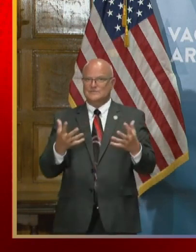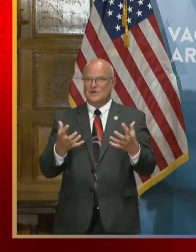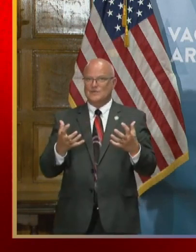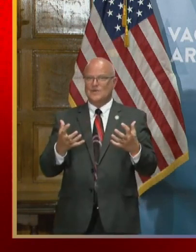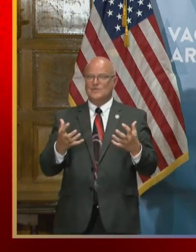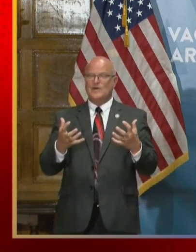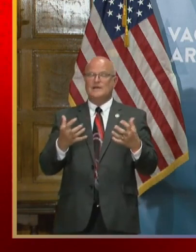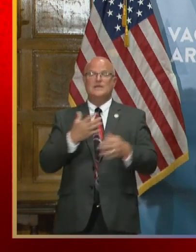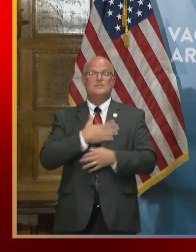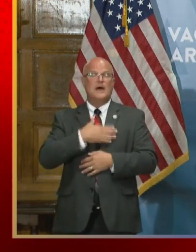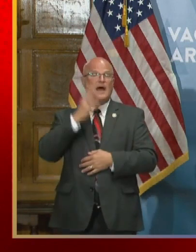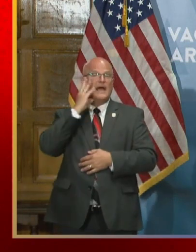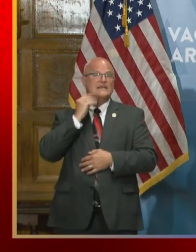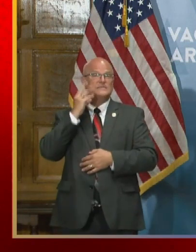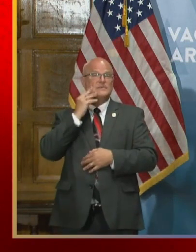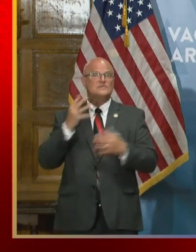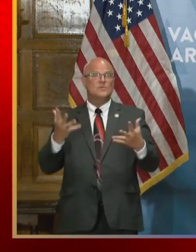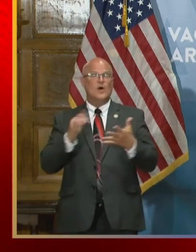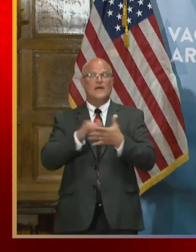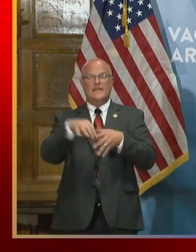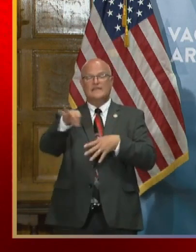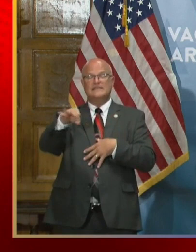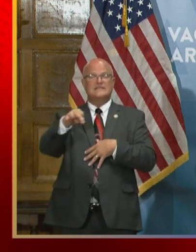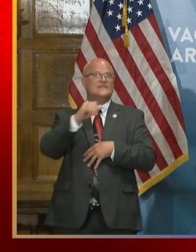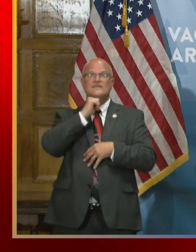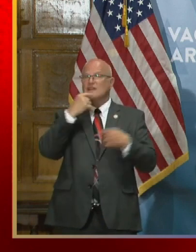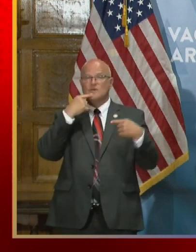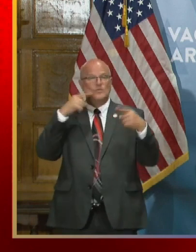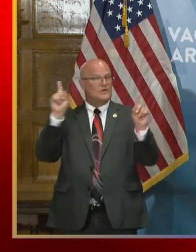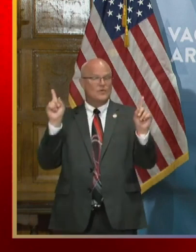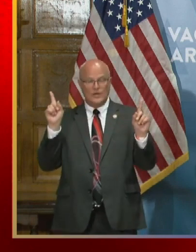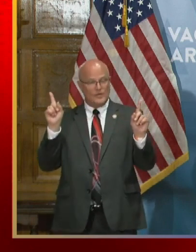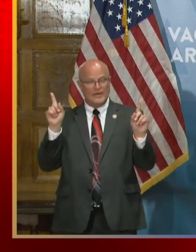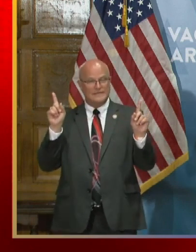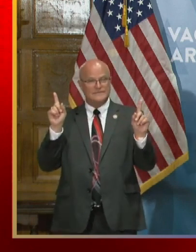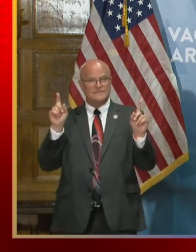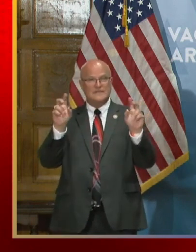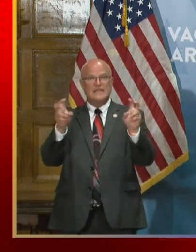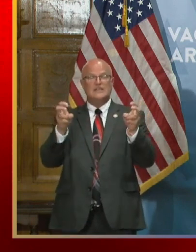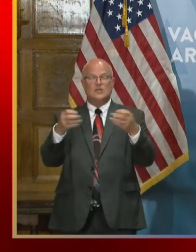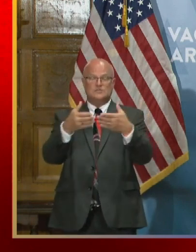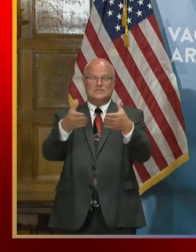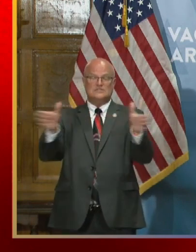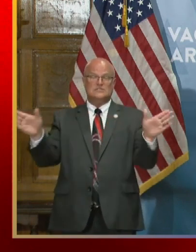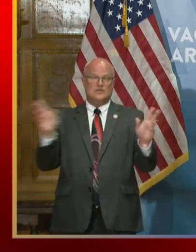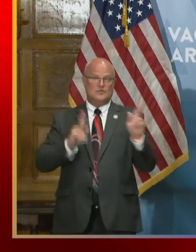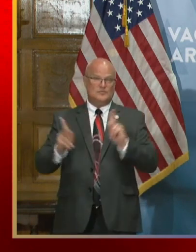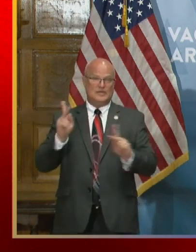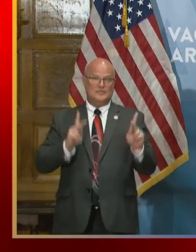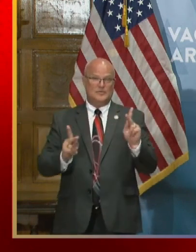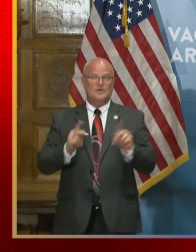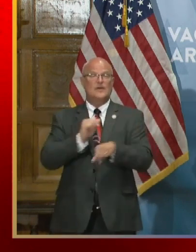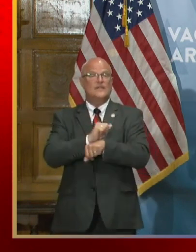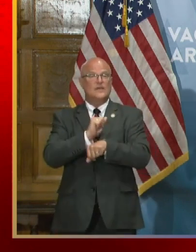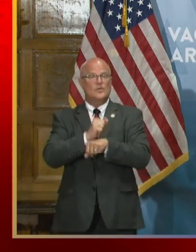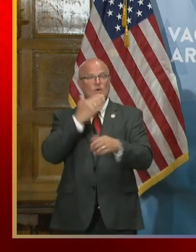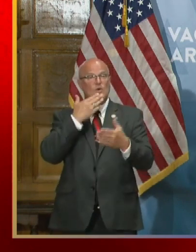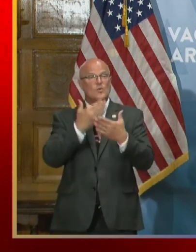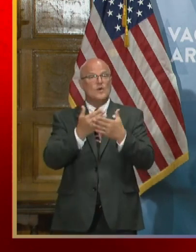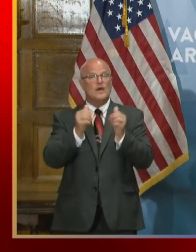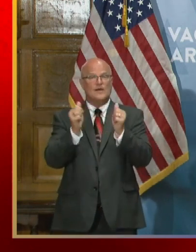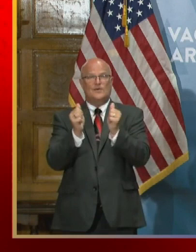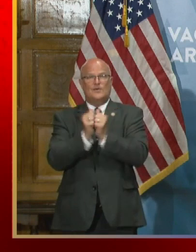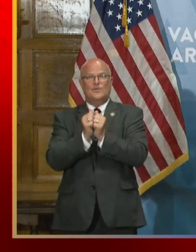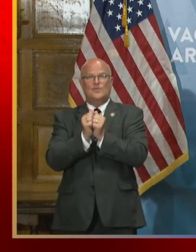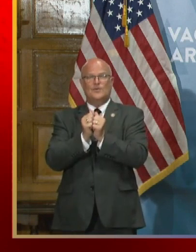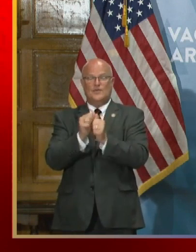rates. My experience has been that the incentives have not worked very well in terms of the general public. They do work well in